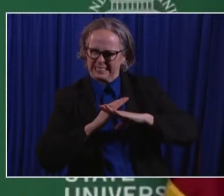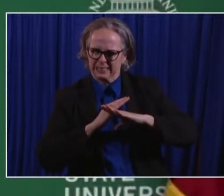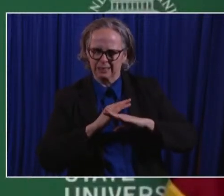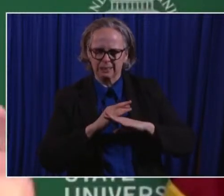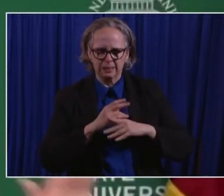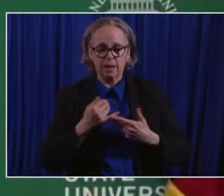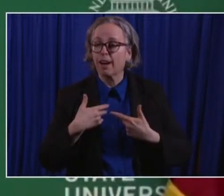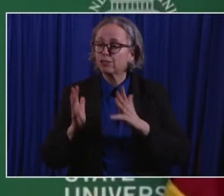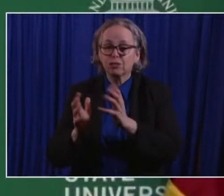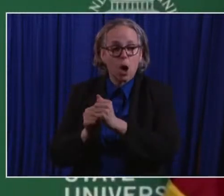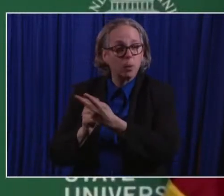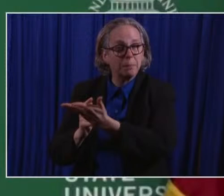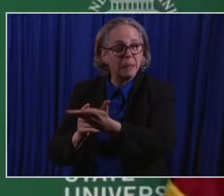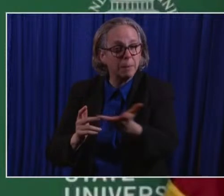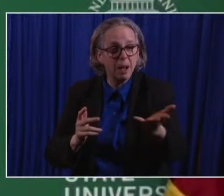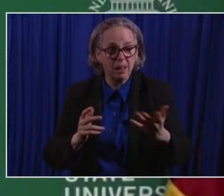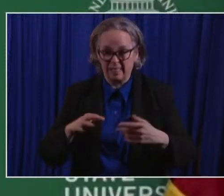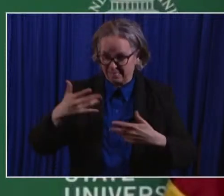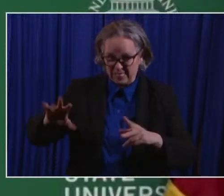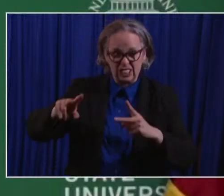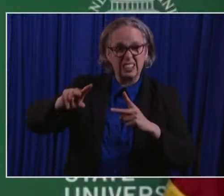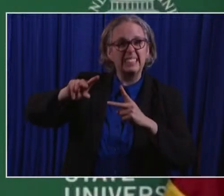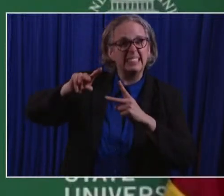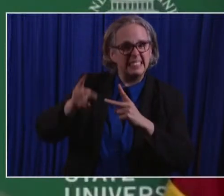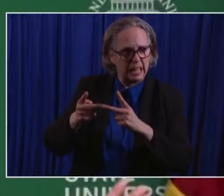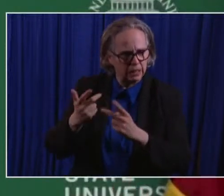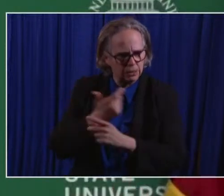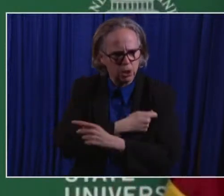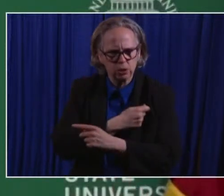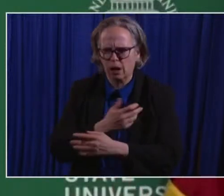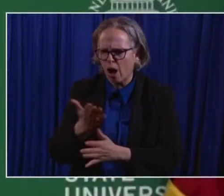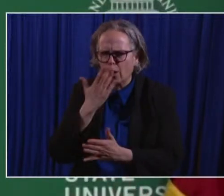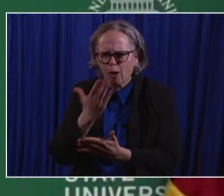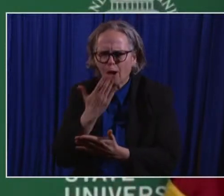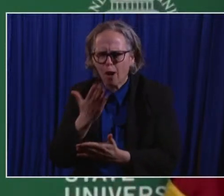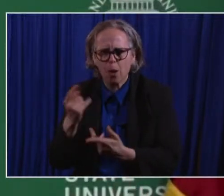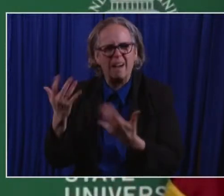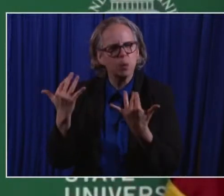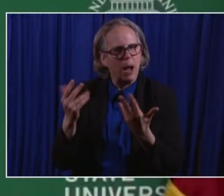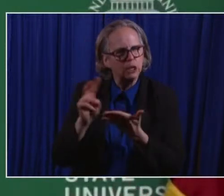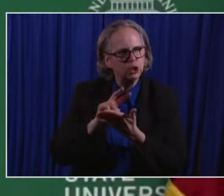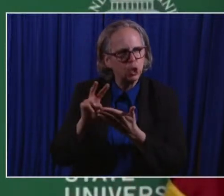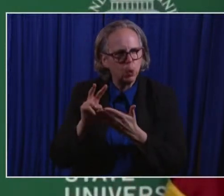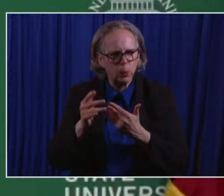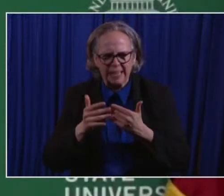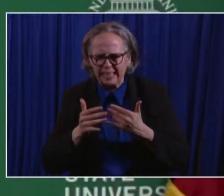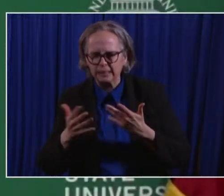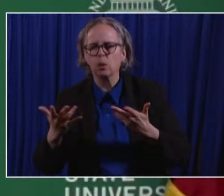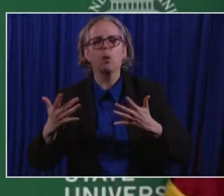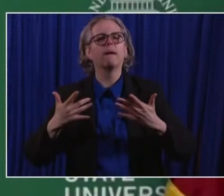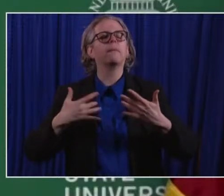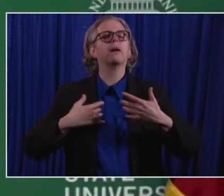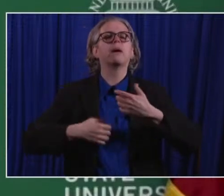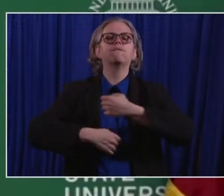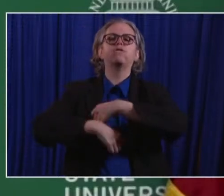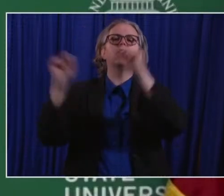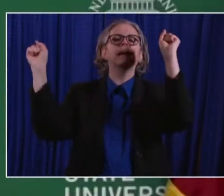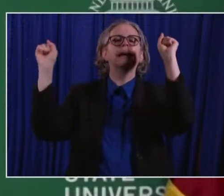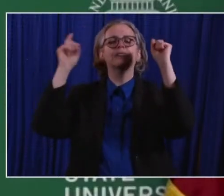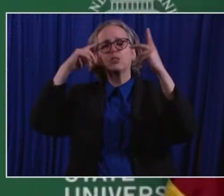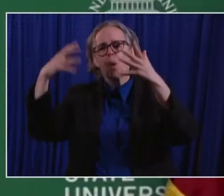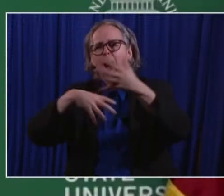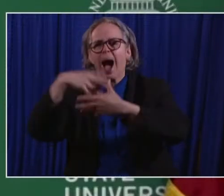That's banked. Now it's just a matter of time. You wait a couple more weeks and they've got the full immunity. So we're always